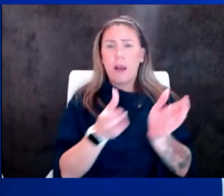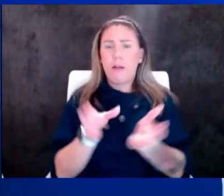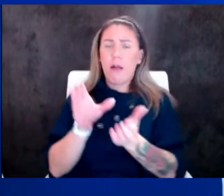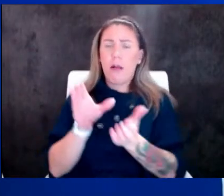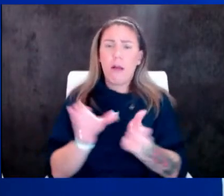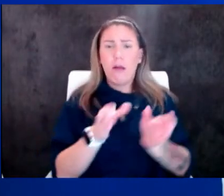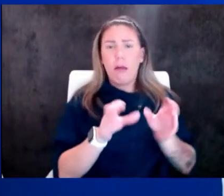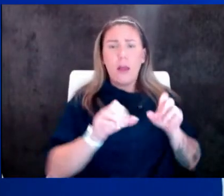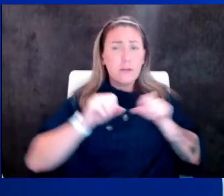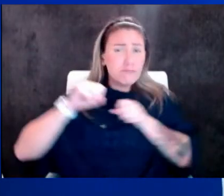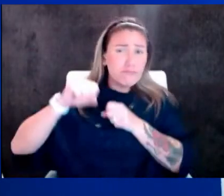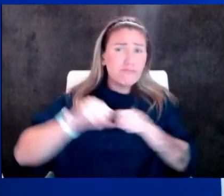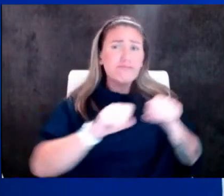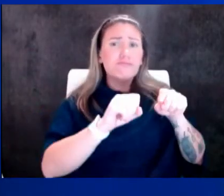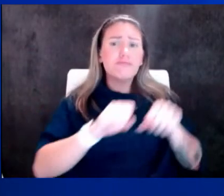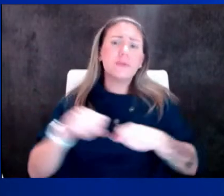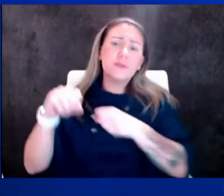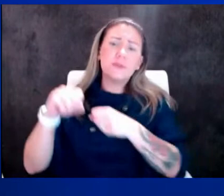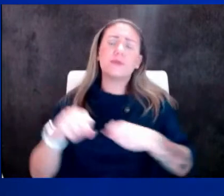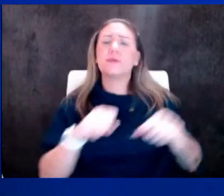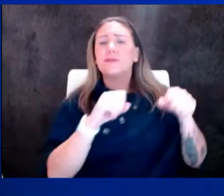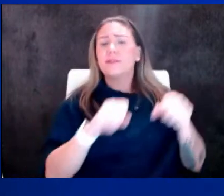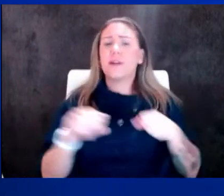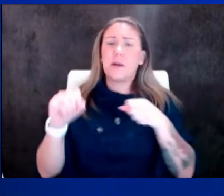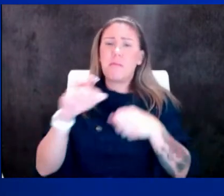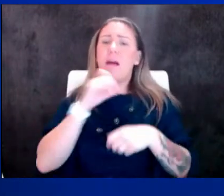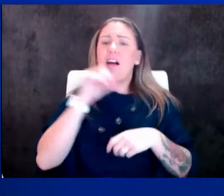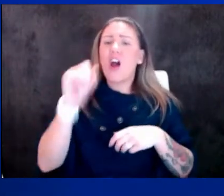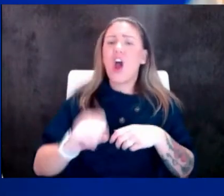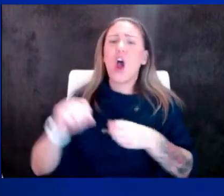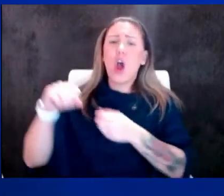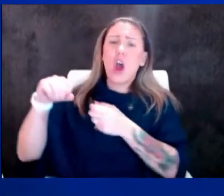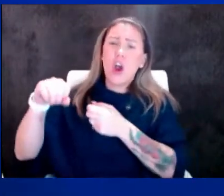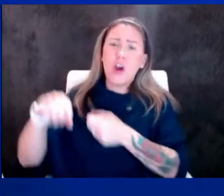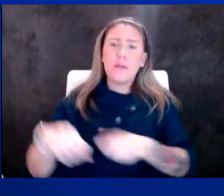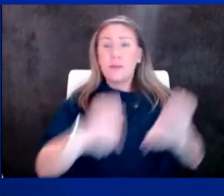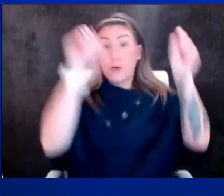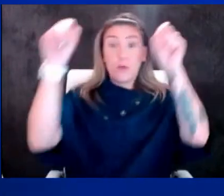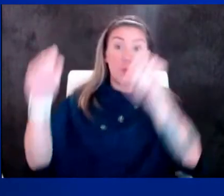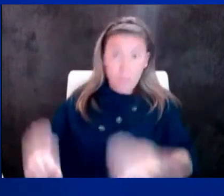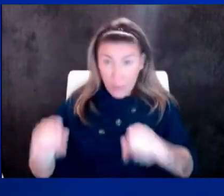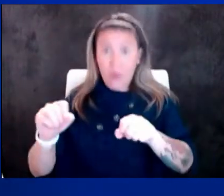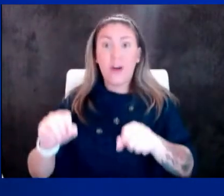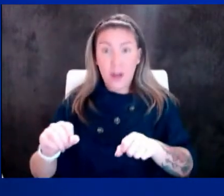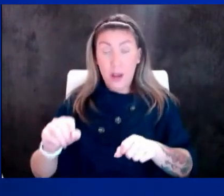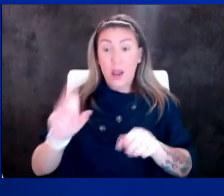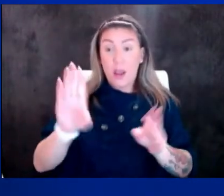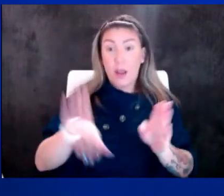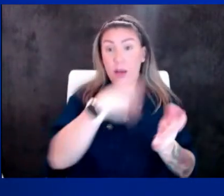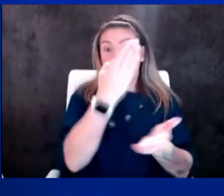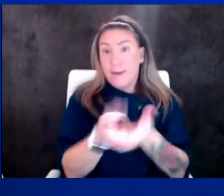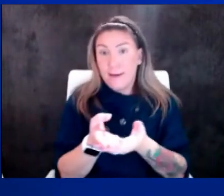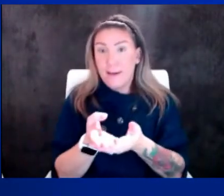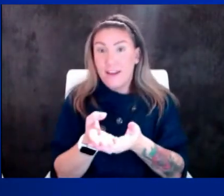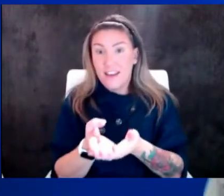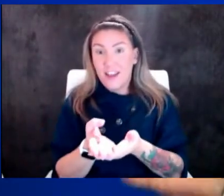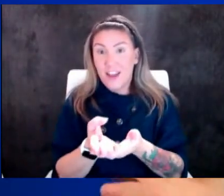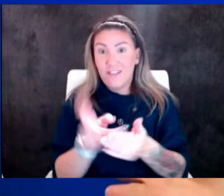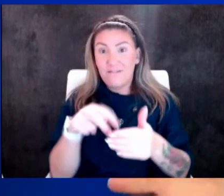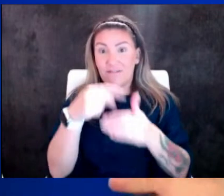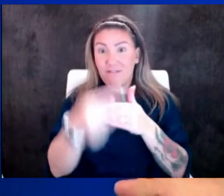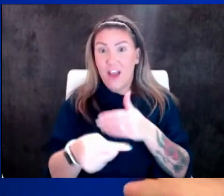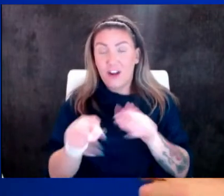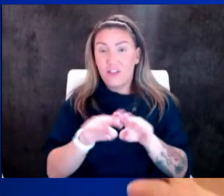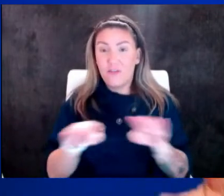was all Sierra was all bundled up. My oldest kind of rocks a little too high, and all says, whoa! There it goes, boom, falls to the floor. Now, fortunately,